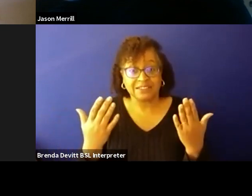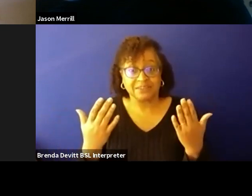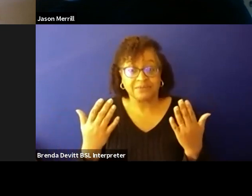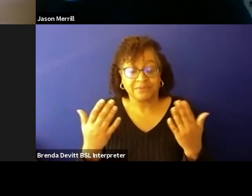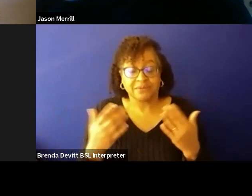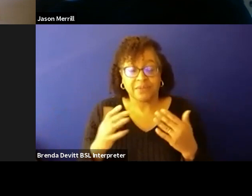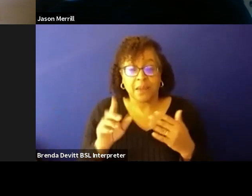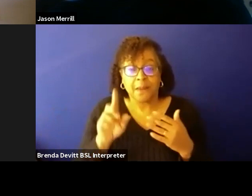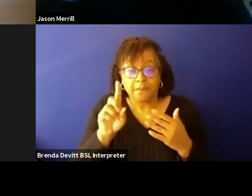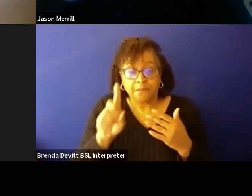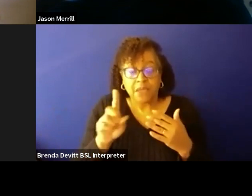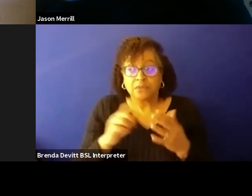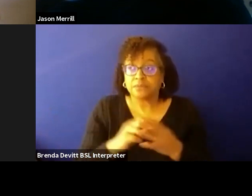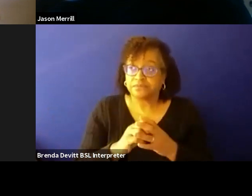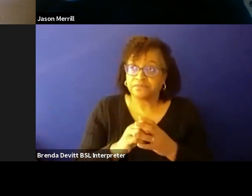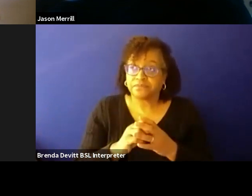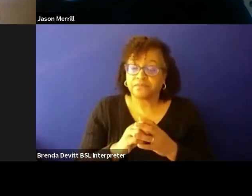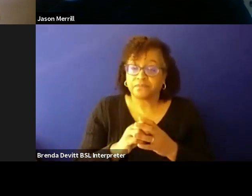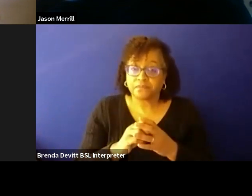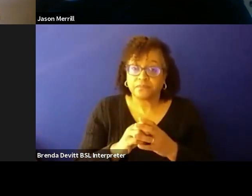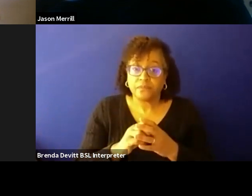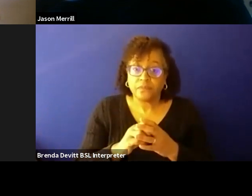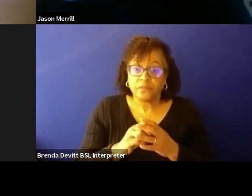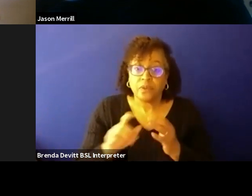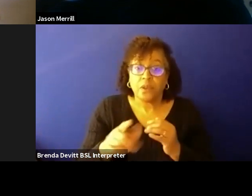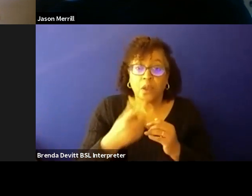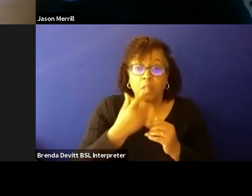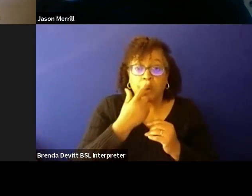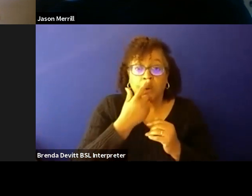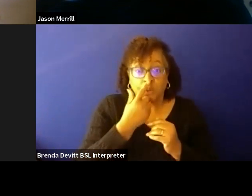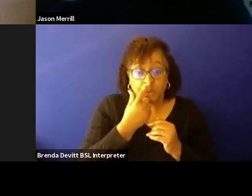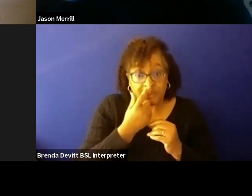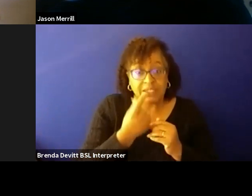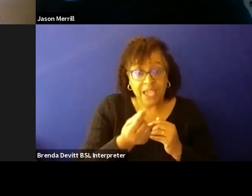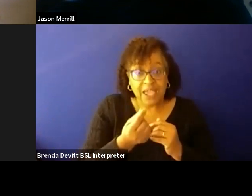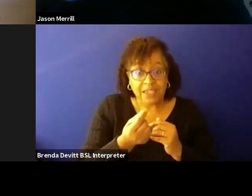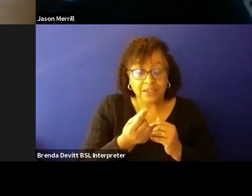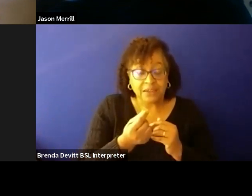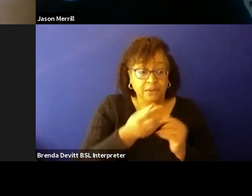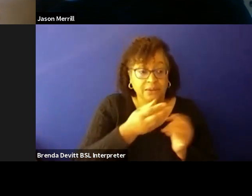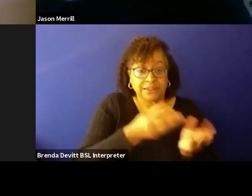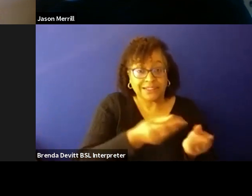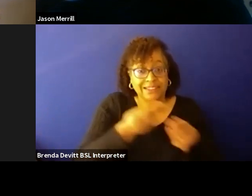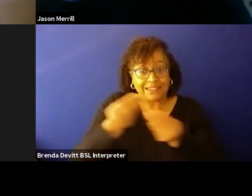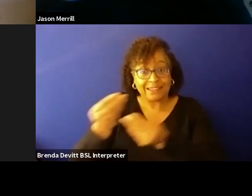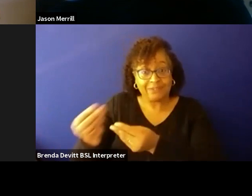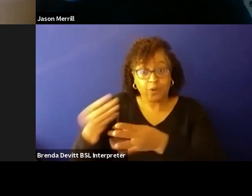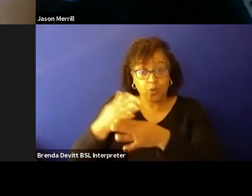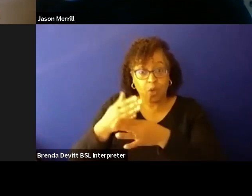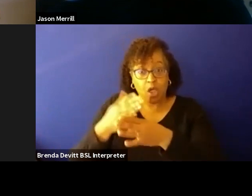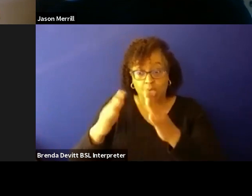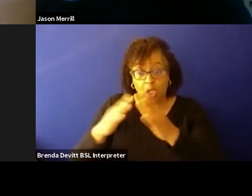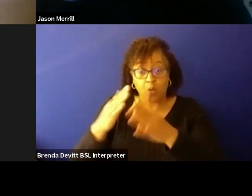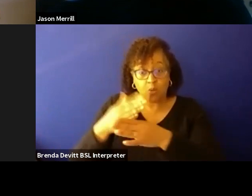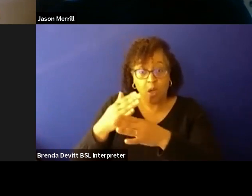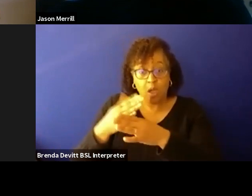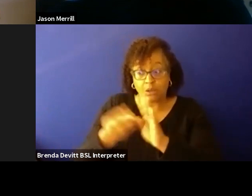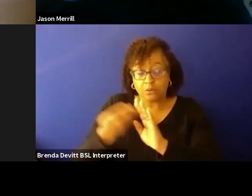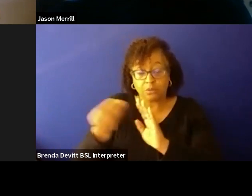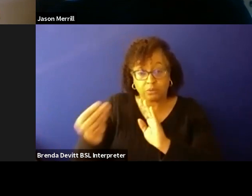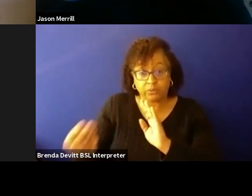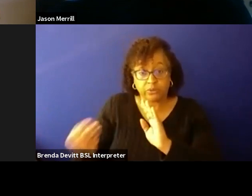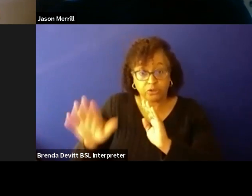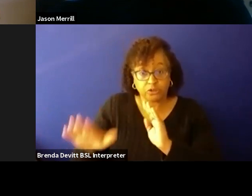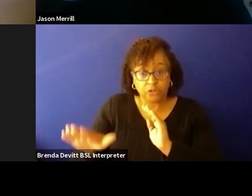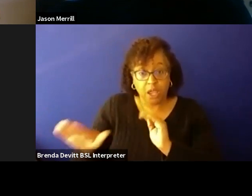provide opportunities, but sometimes children find it difficult to engage with it fully because they're feeling, they're feeling